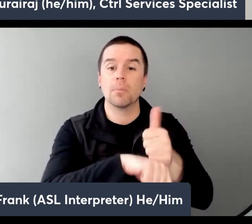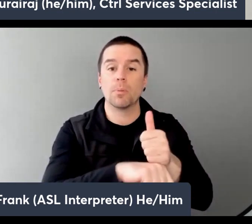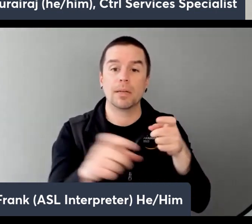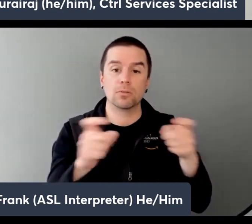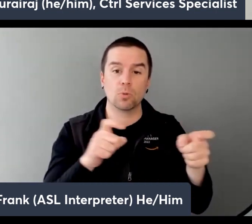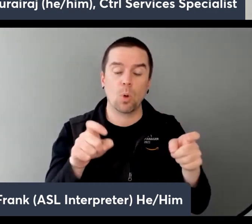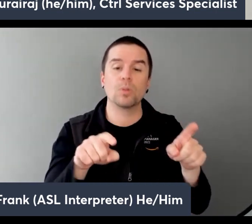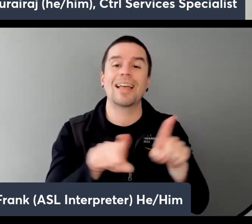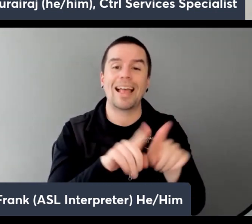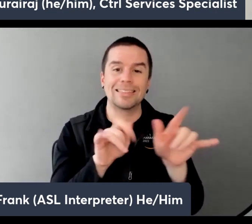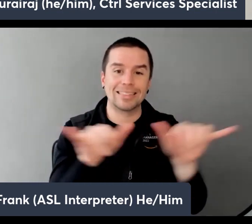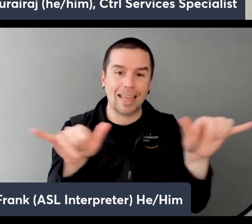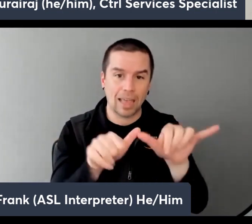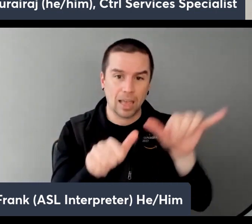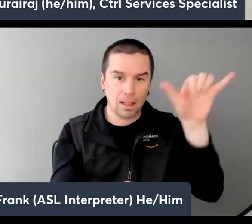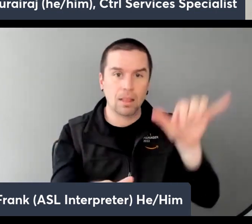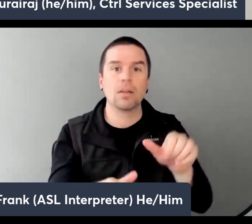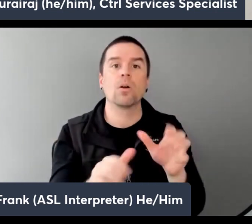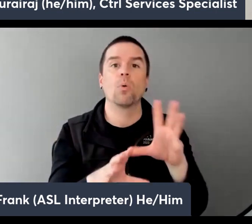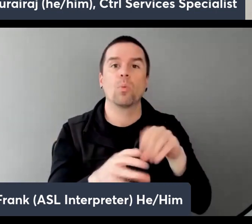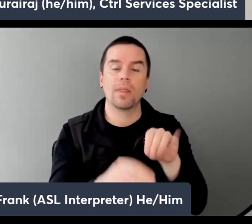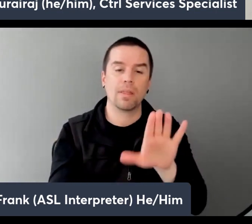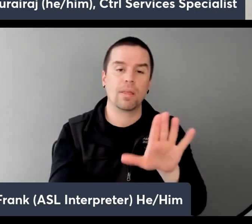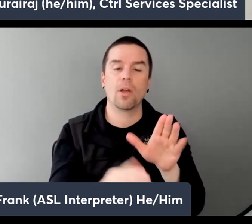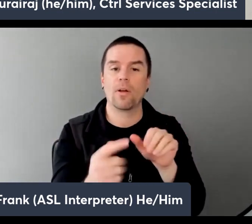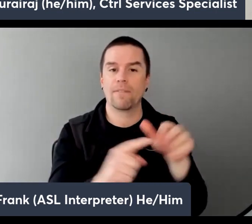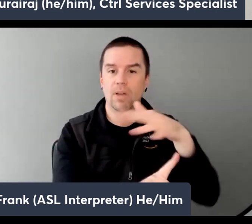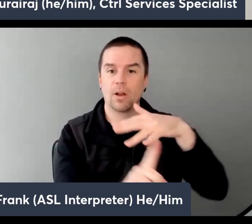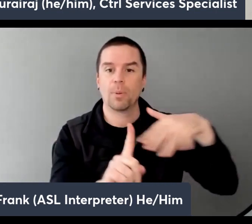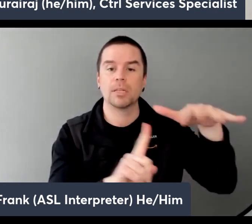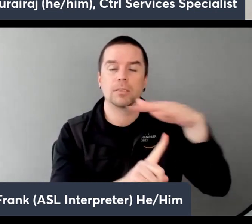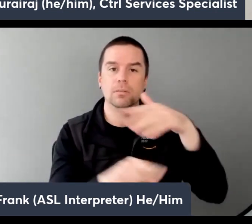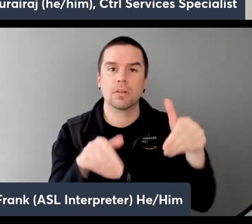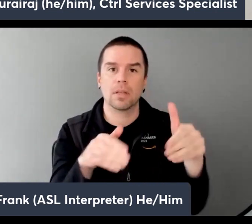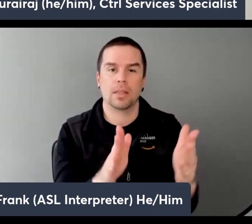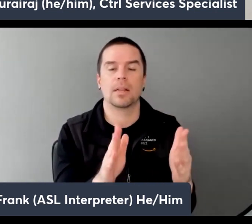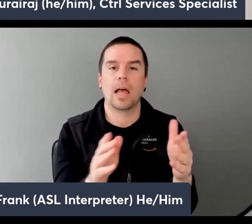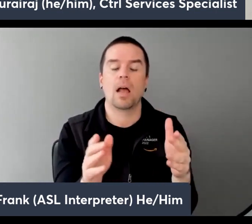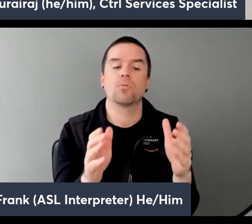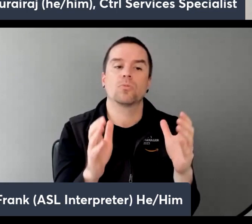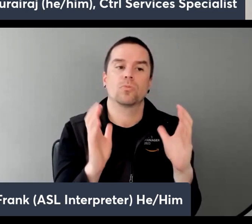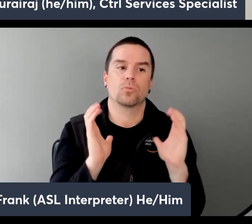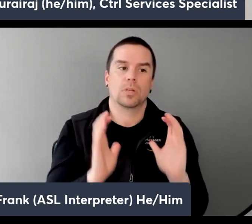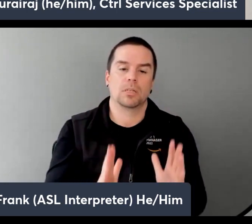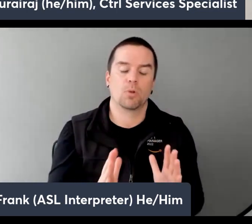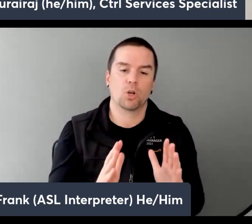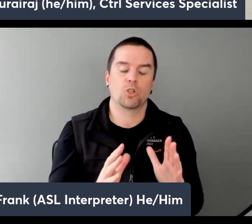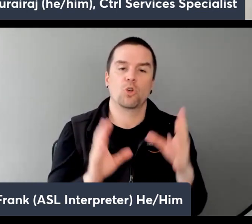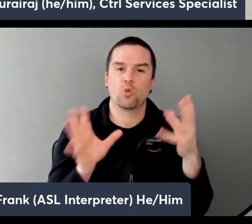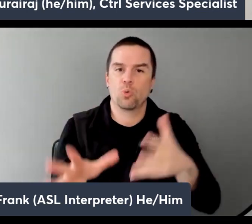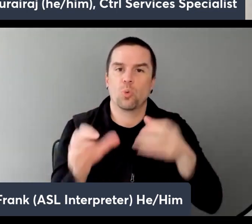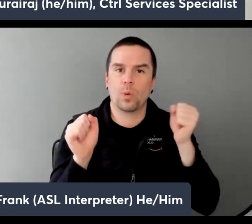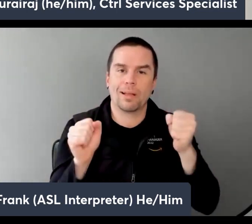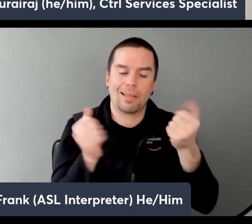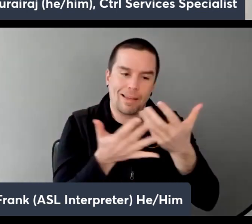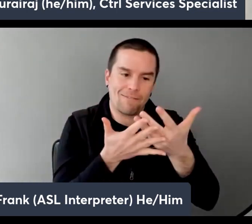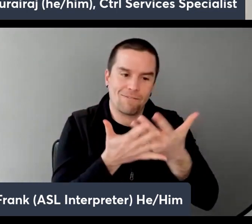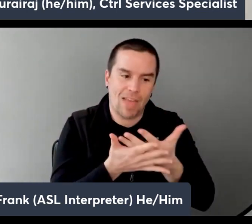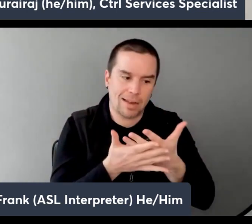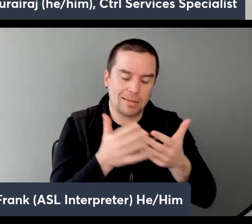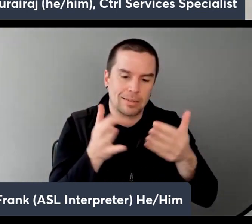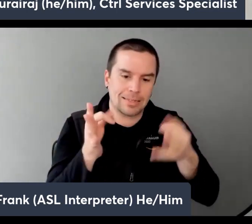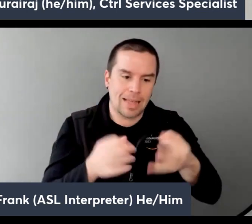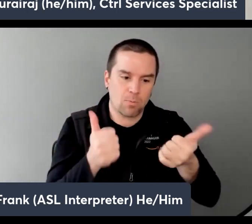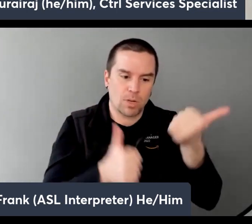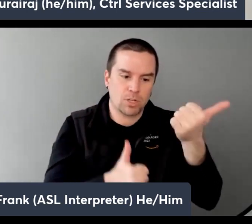environment, which allows customers to quickly vet, allow list, and begin using AWS services. Sure. So let me ask you a little bit